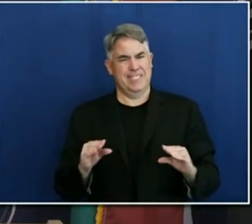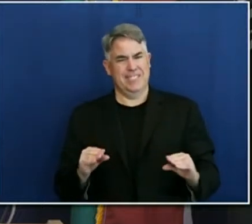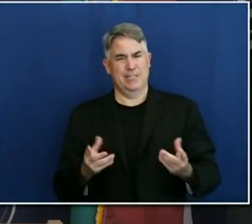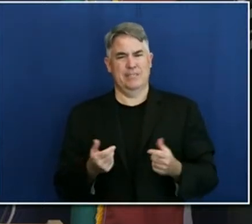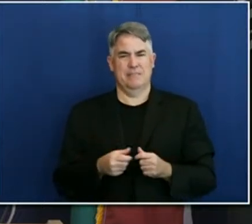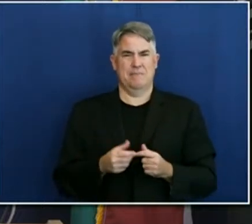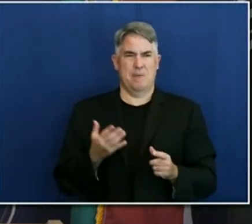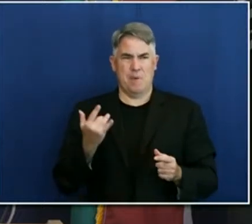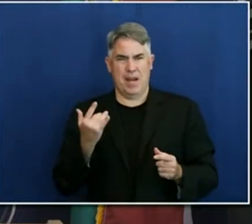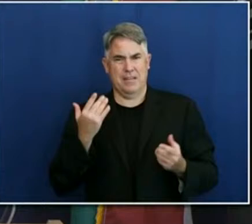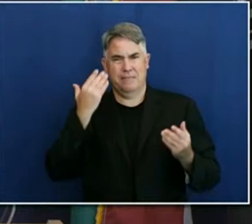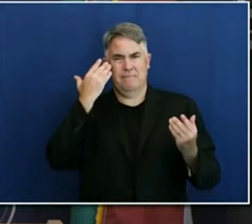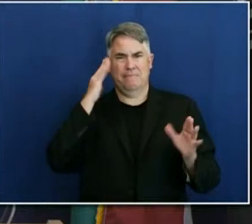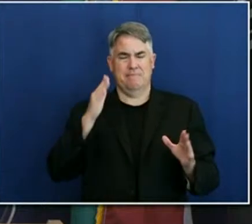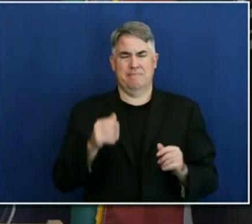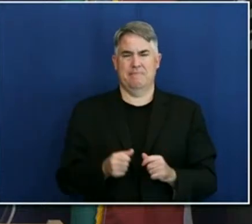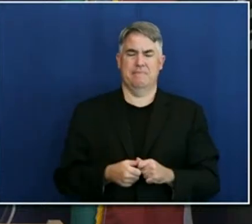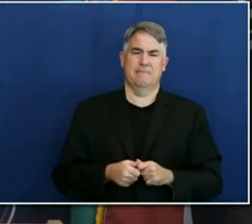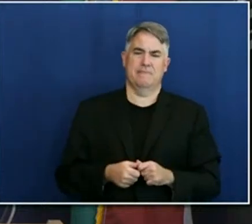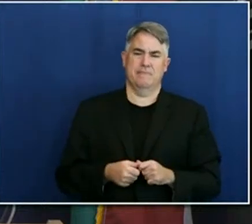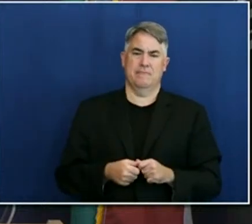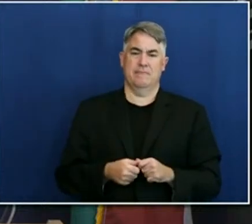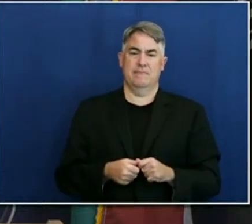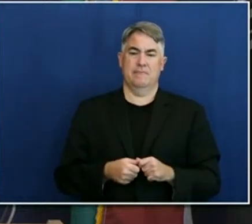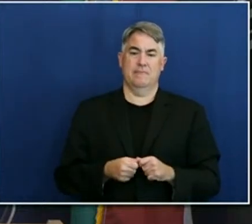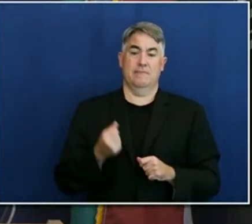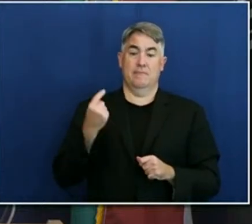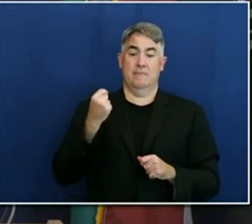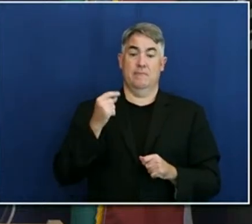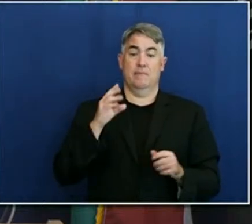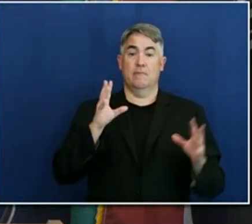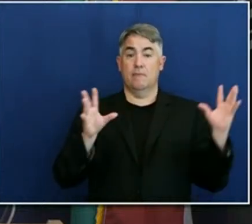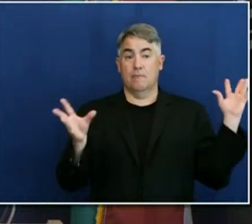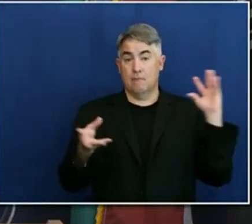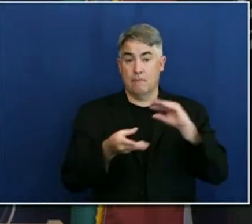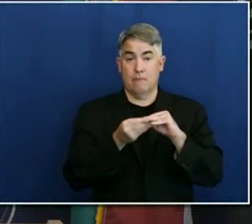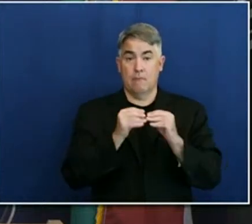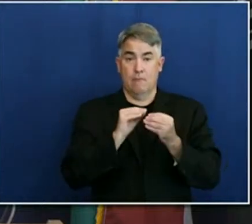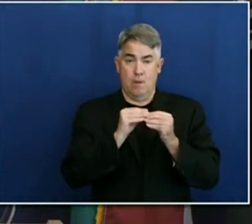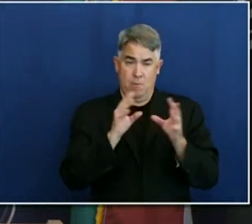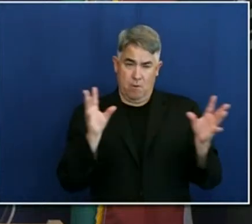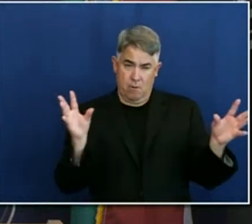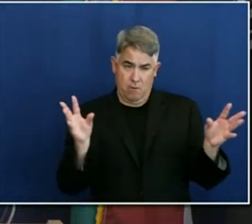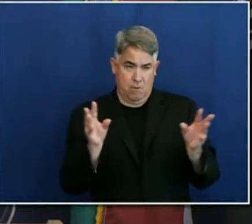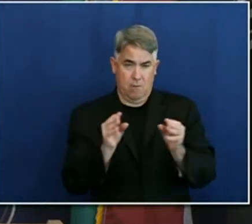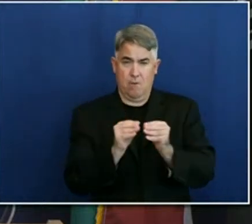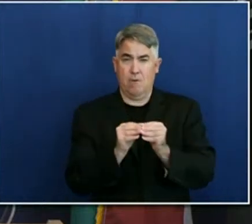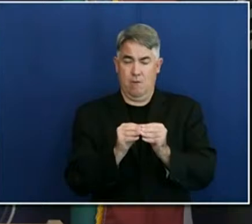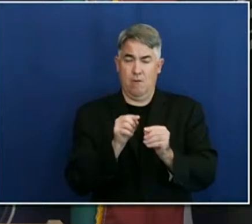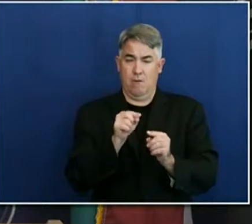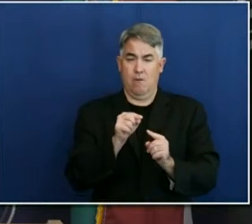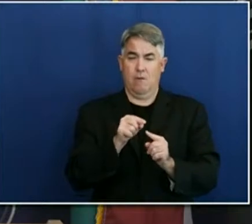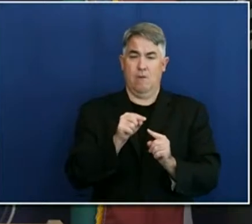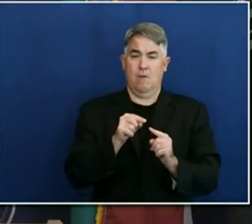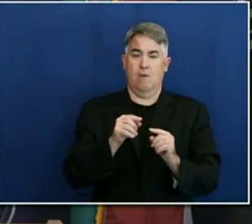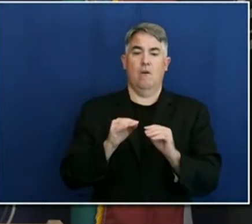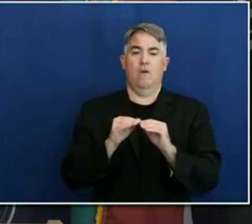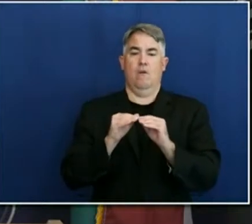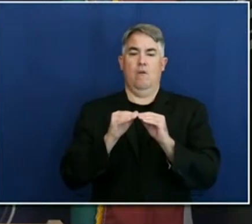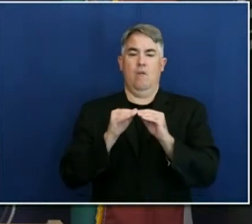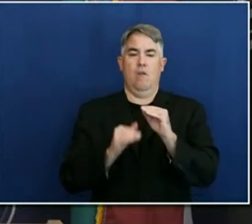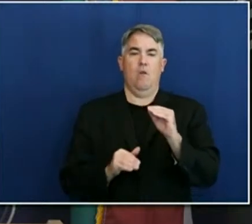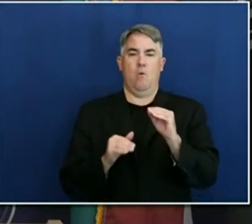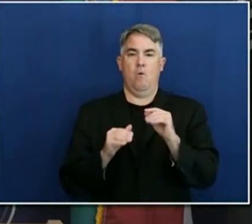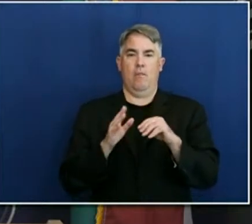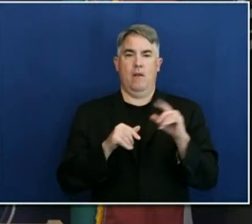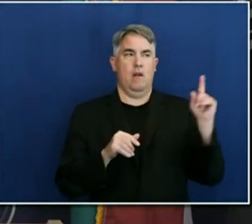is worth noting in San Diego County, our cumulative case count per person is significantly lower than Riverside or Los Angeles